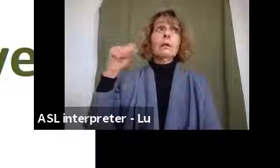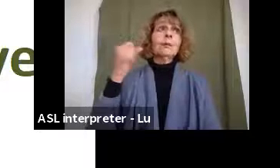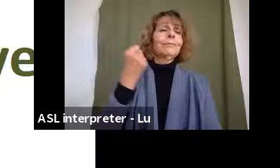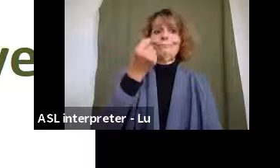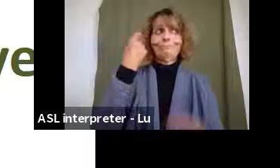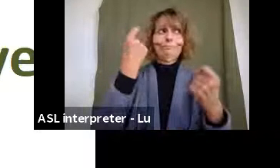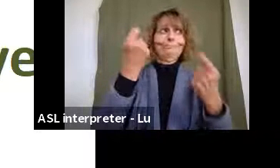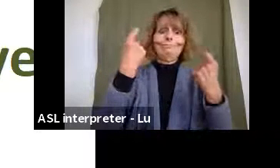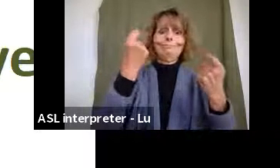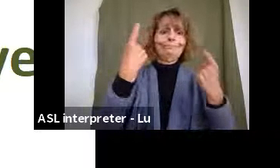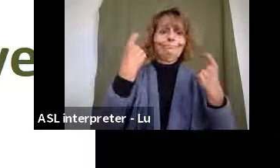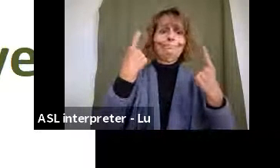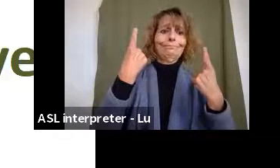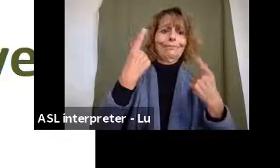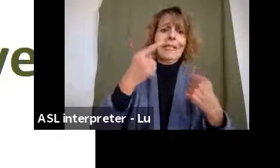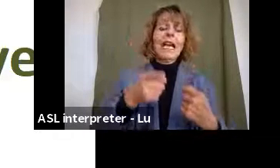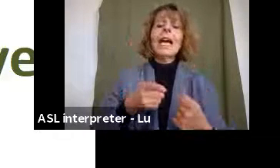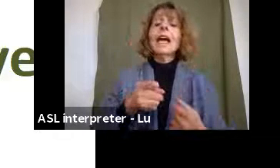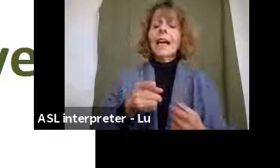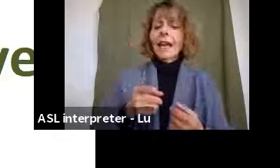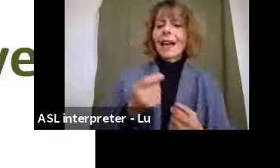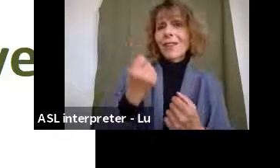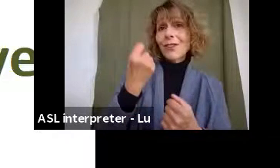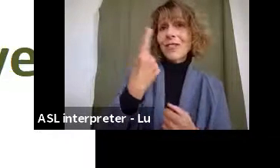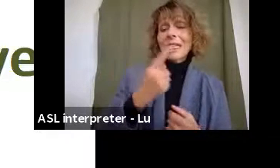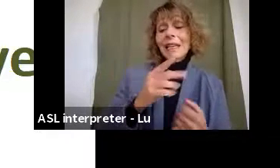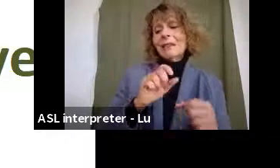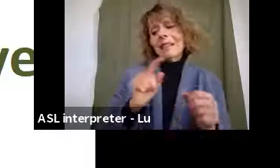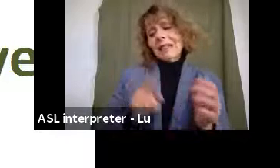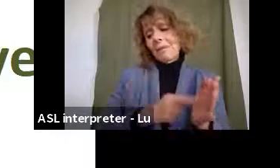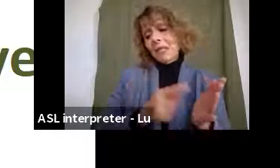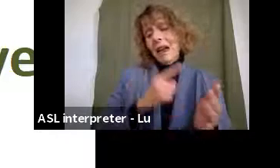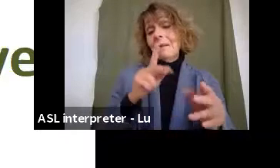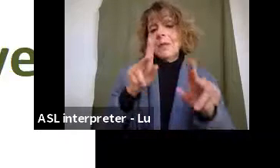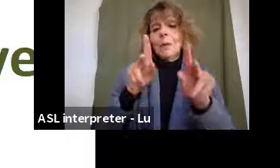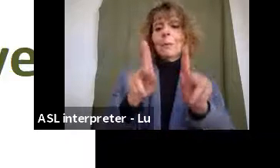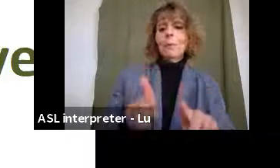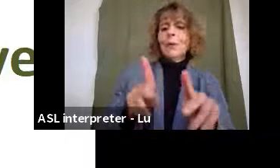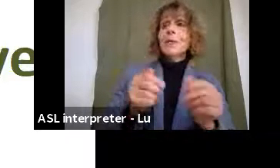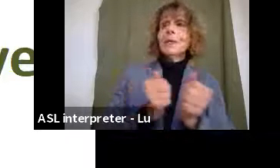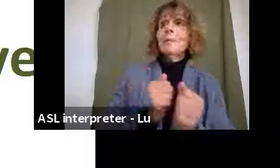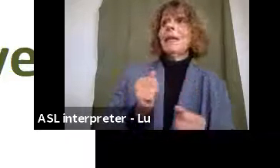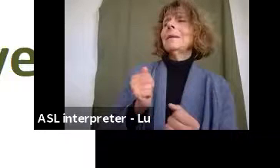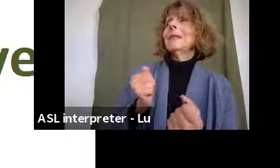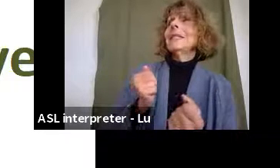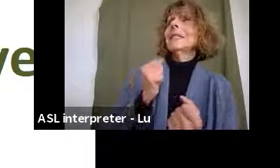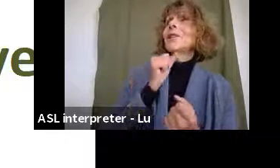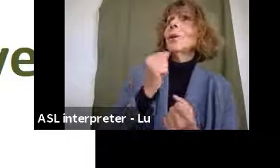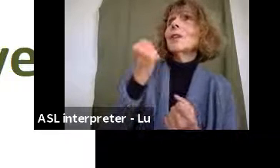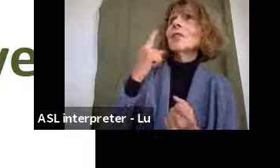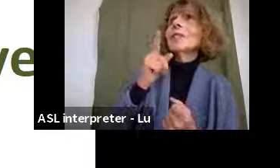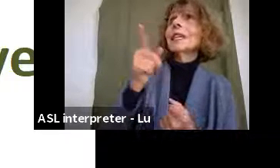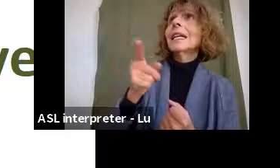that they don't understand you, and it's important to check in, but the reverse is also true. You need to make